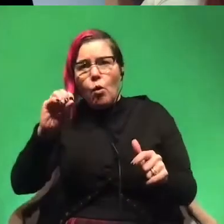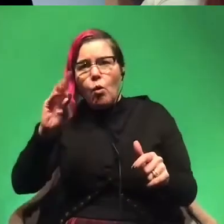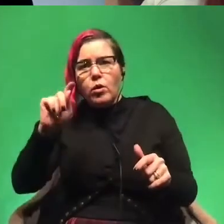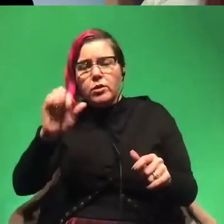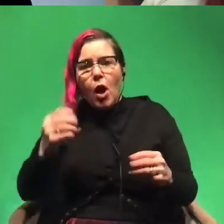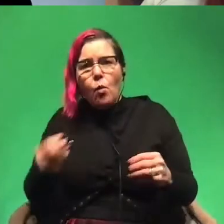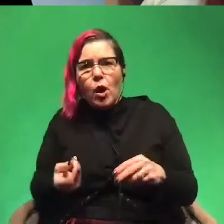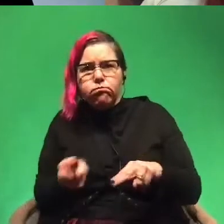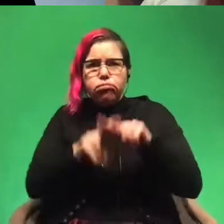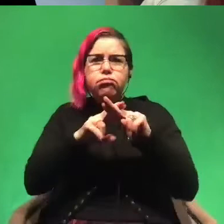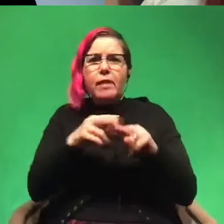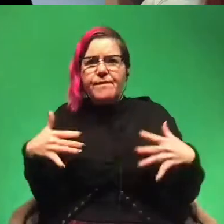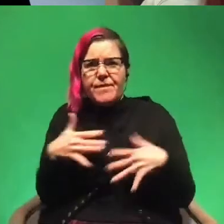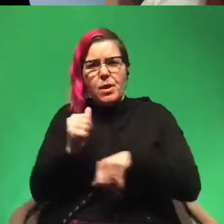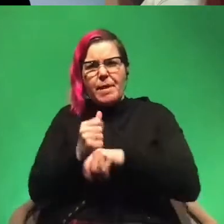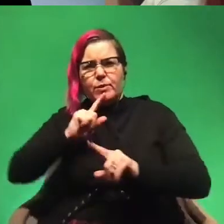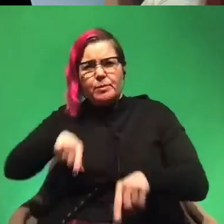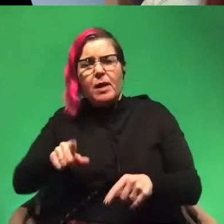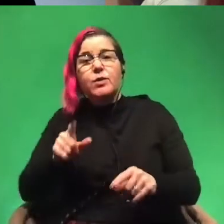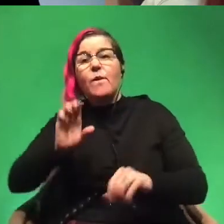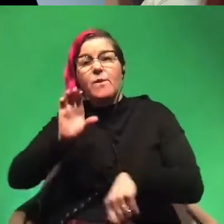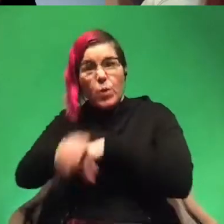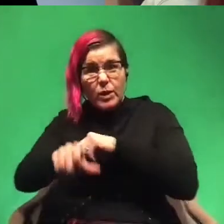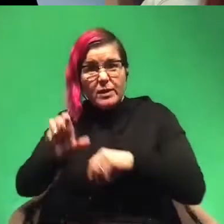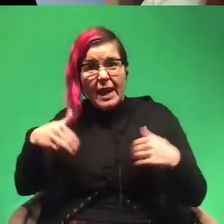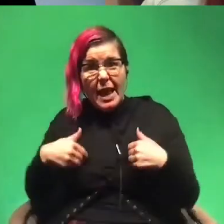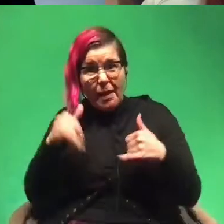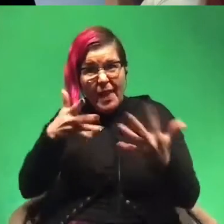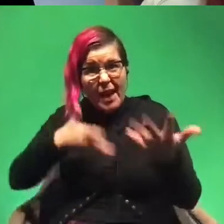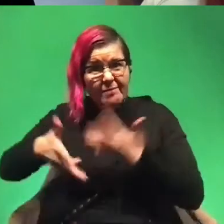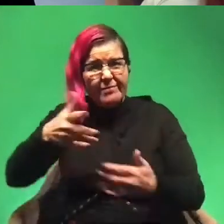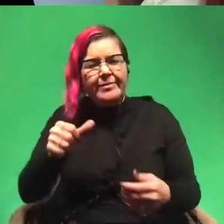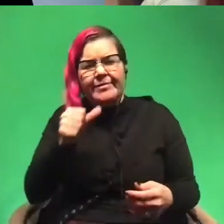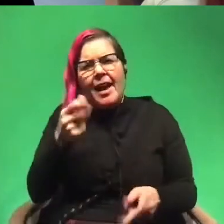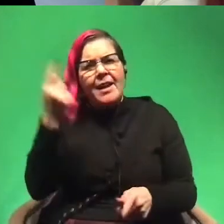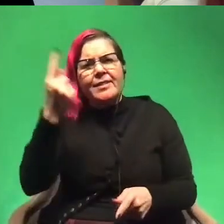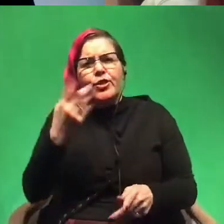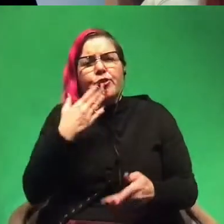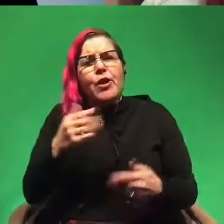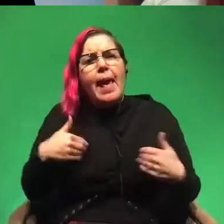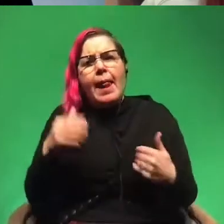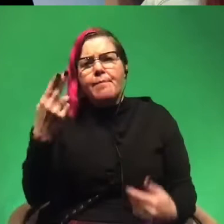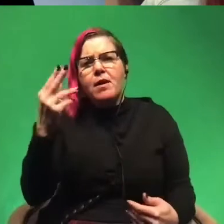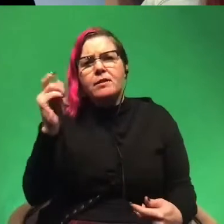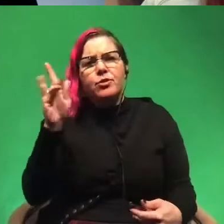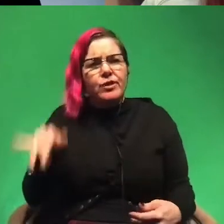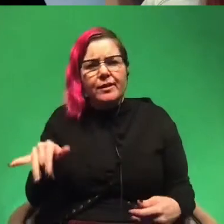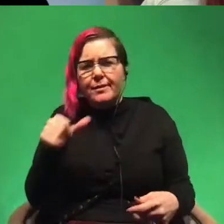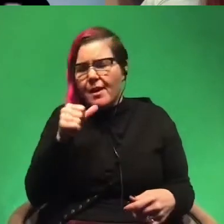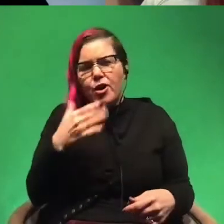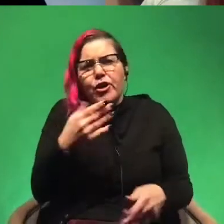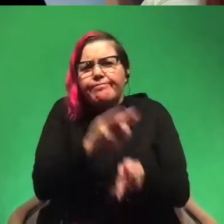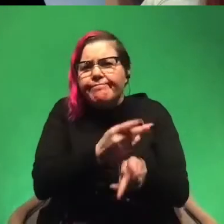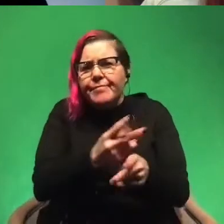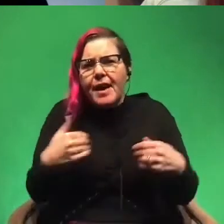fear-based responses. And so forcing an animal to do that is not considered good animal husbandry. It's not good animal welfare. And it's certainly not good care for,